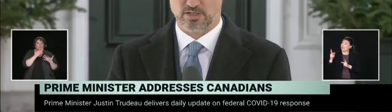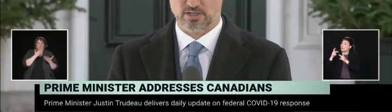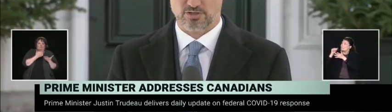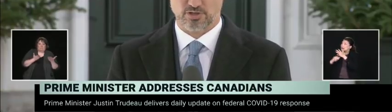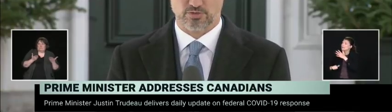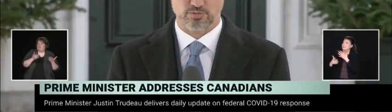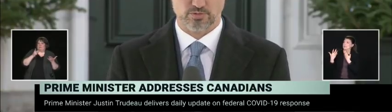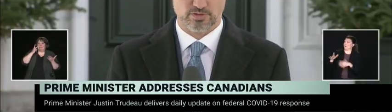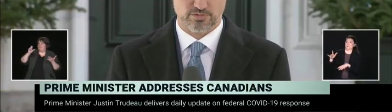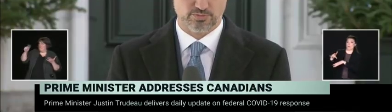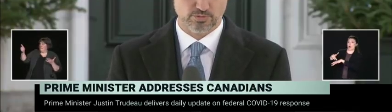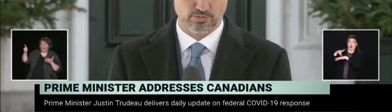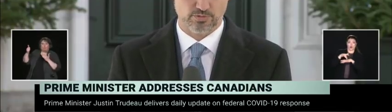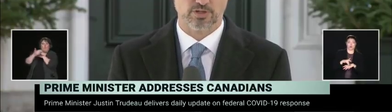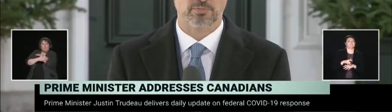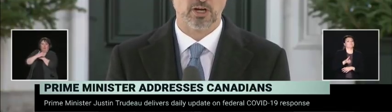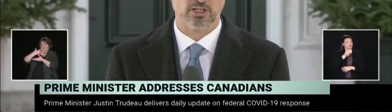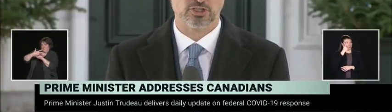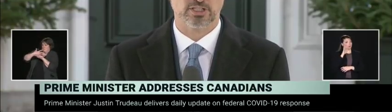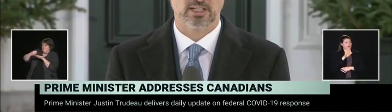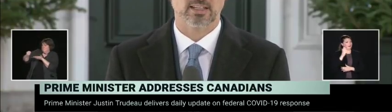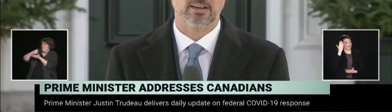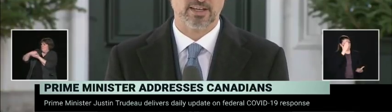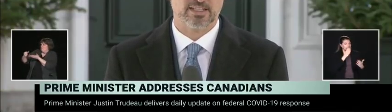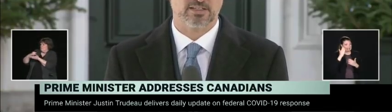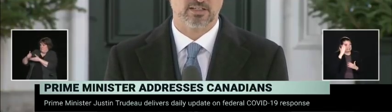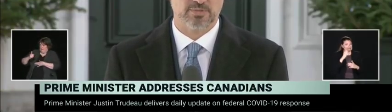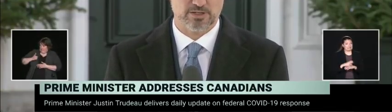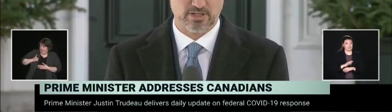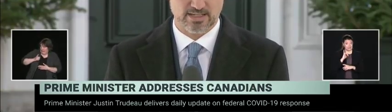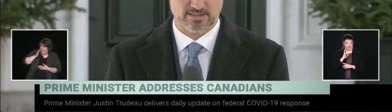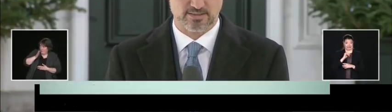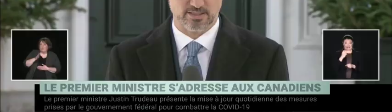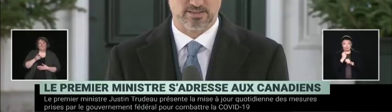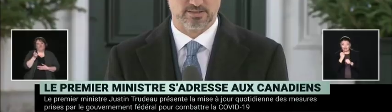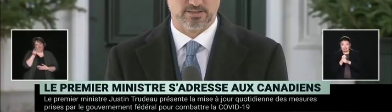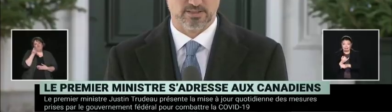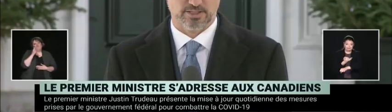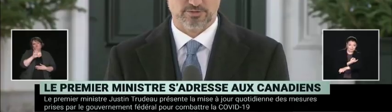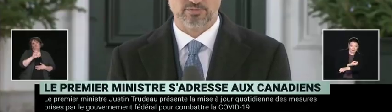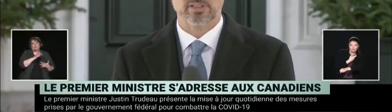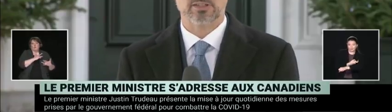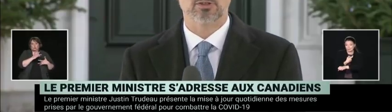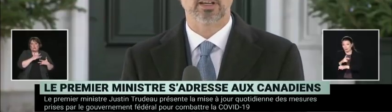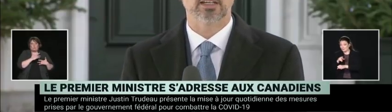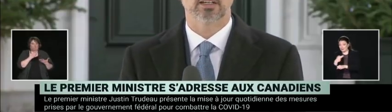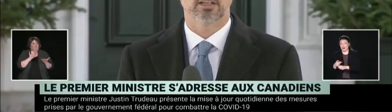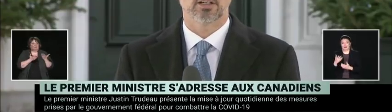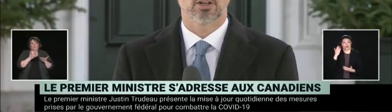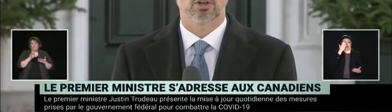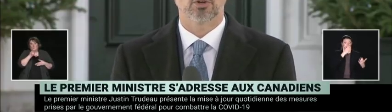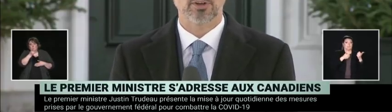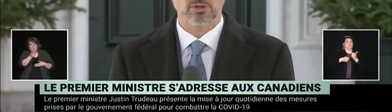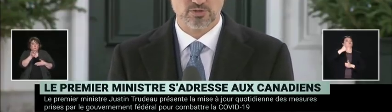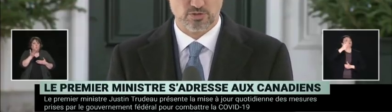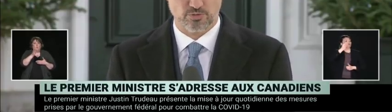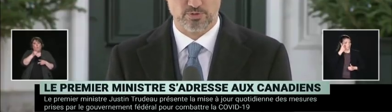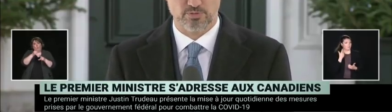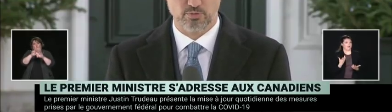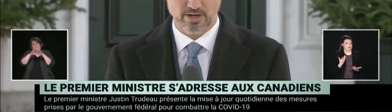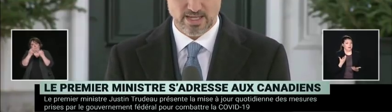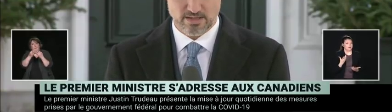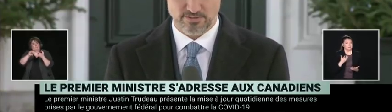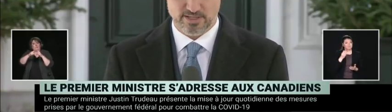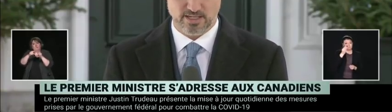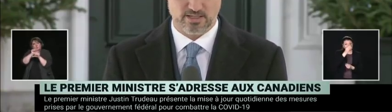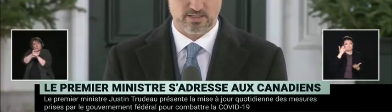préoccupations, surtout si vous ou un proche travaillez dans le milieu de la santé. Je veux vous assurer qu'on fait tout ce qu'on peut